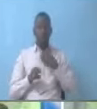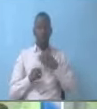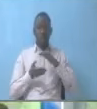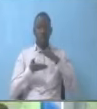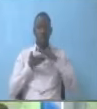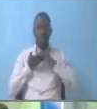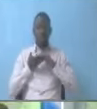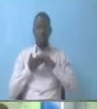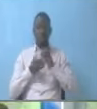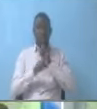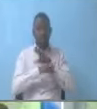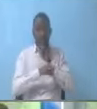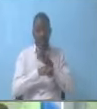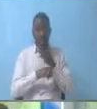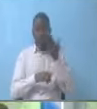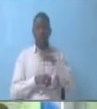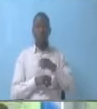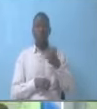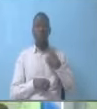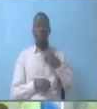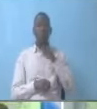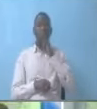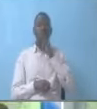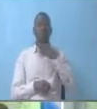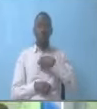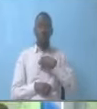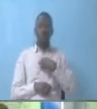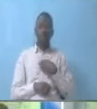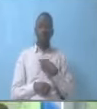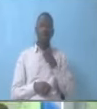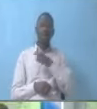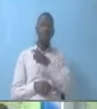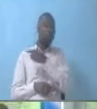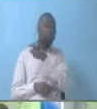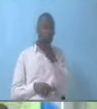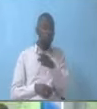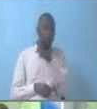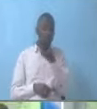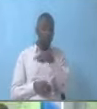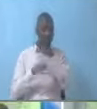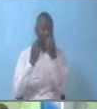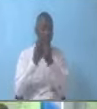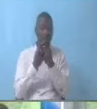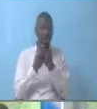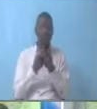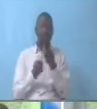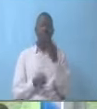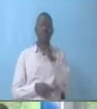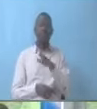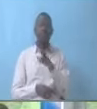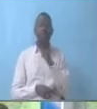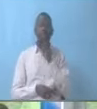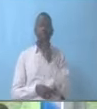And those things come from the Attorney General. True? Yes,